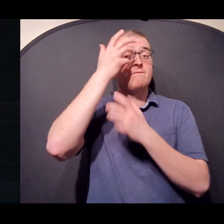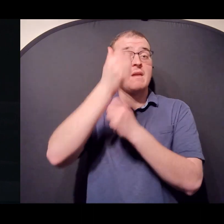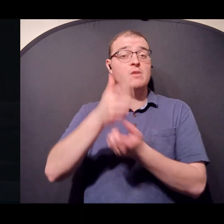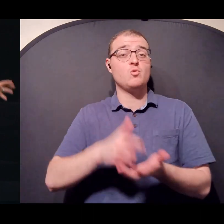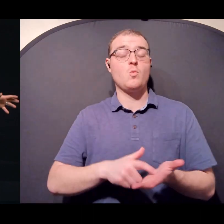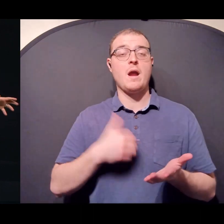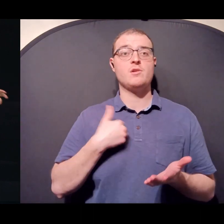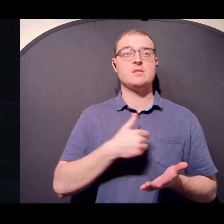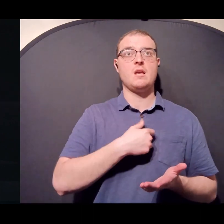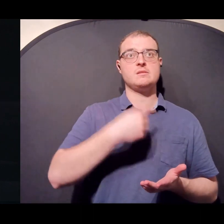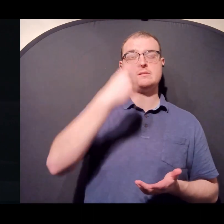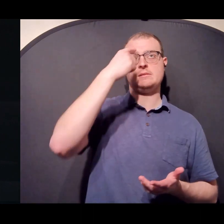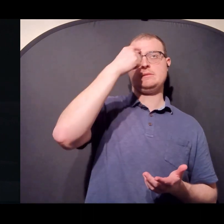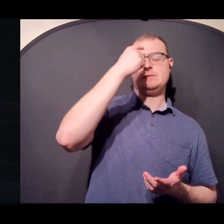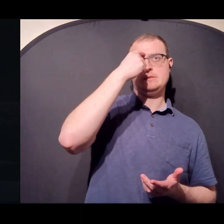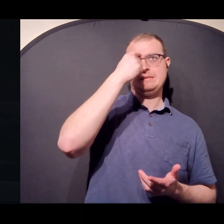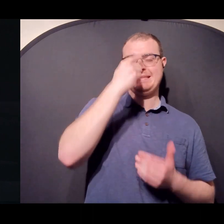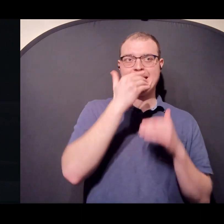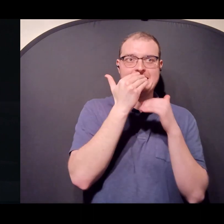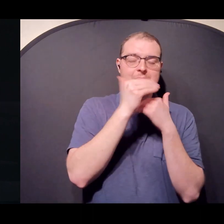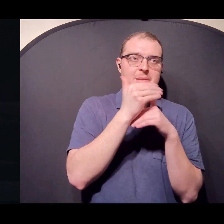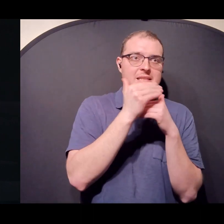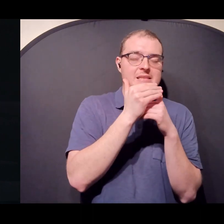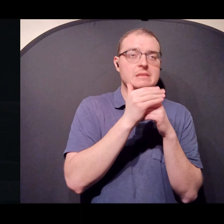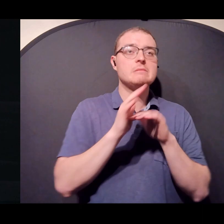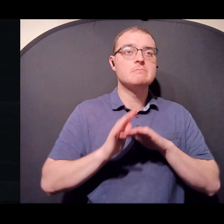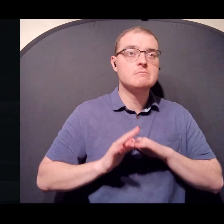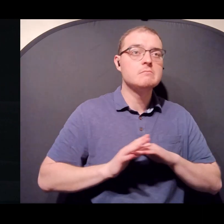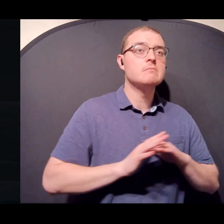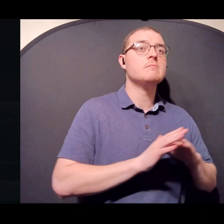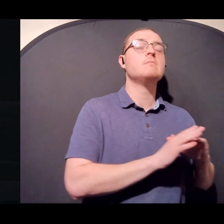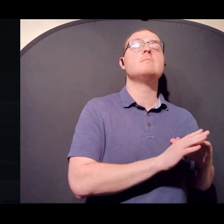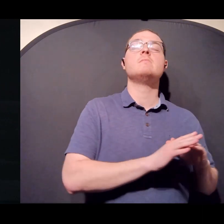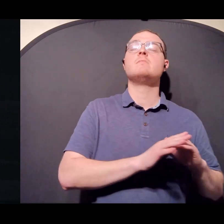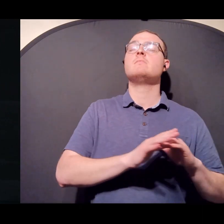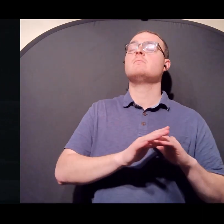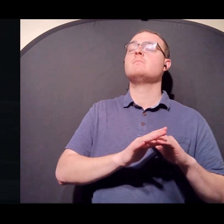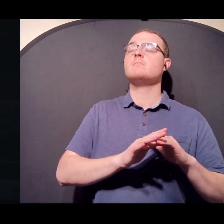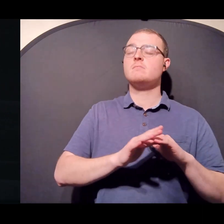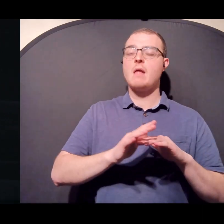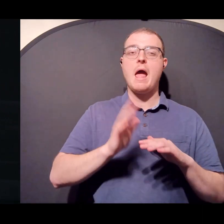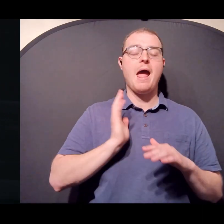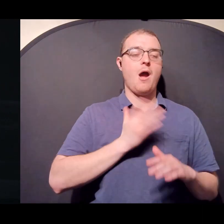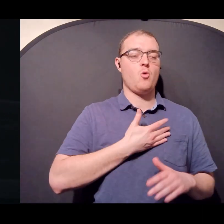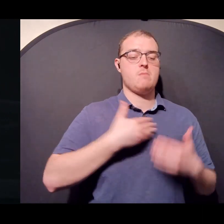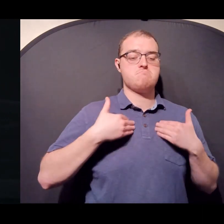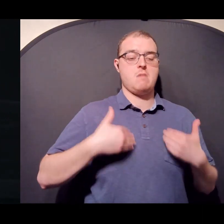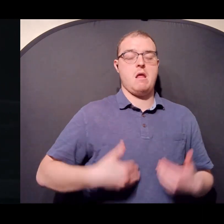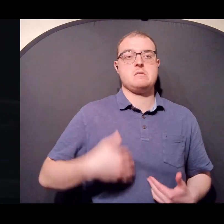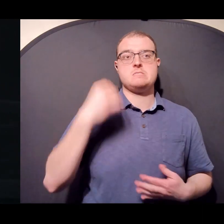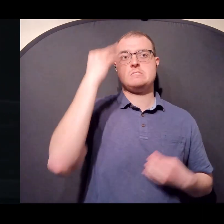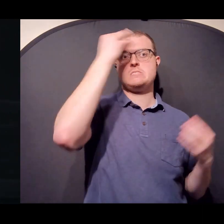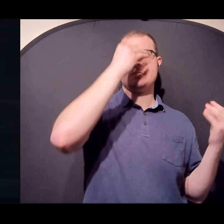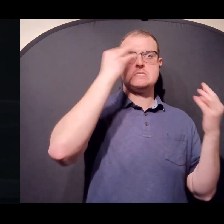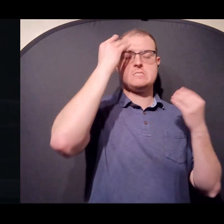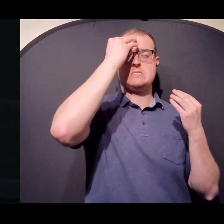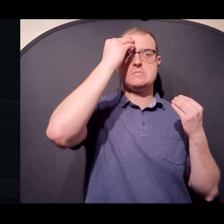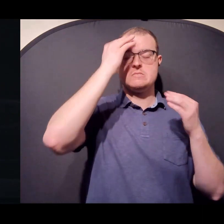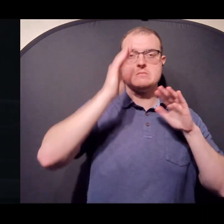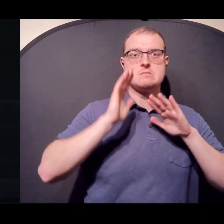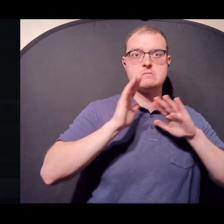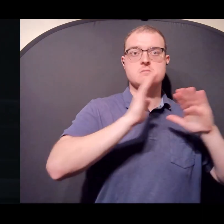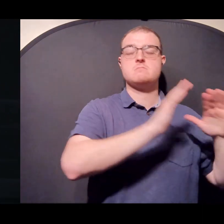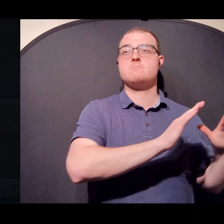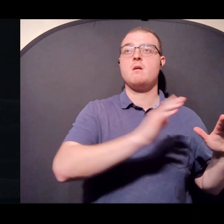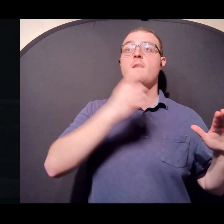our limited, human, small, fleshly thinking for